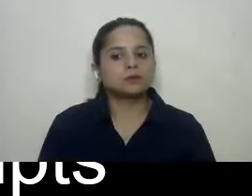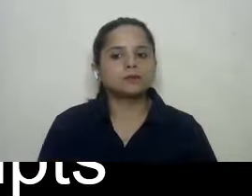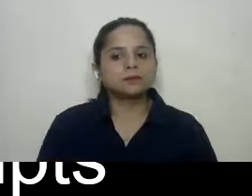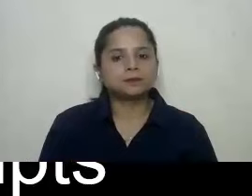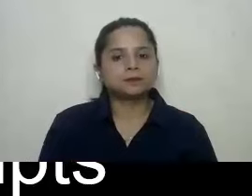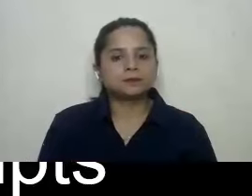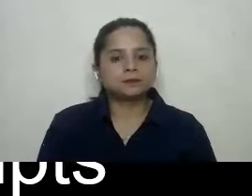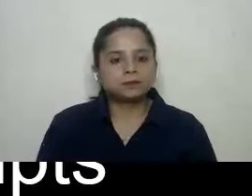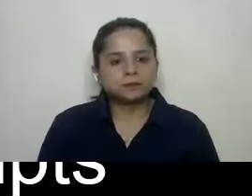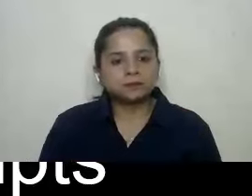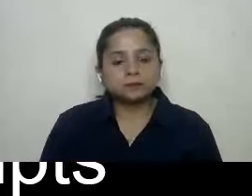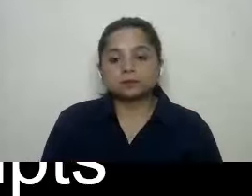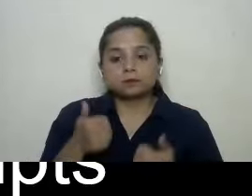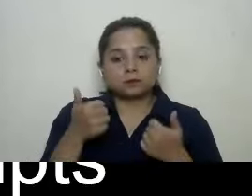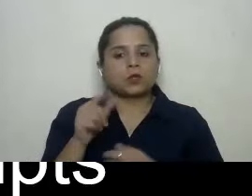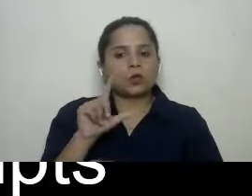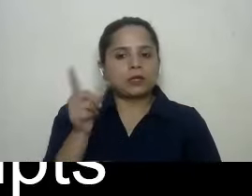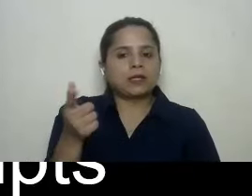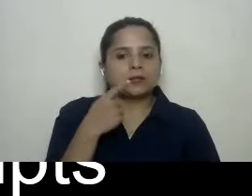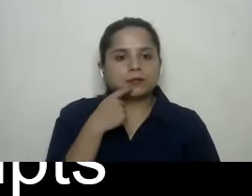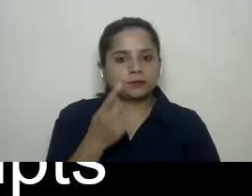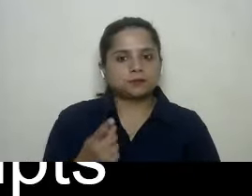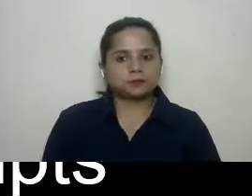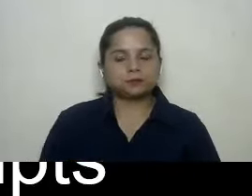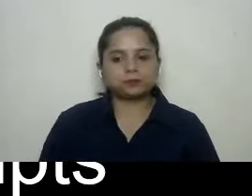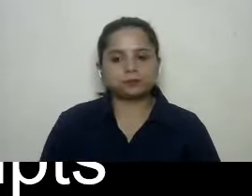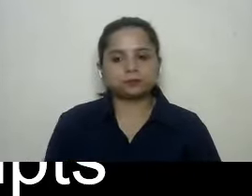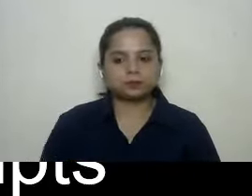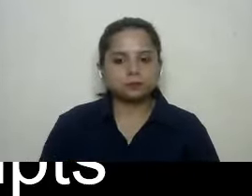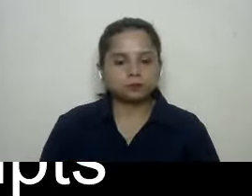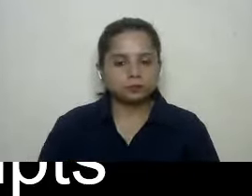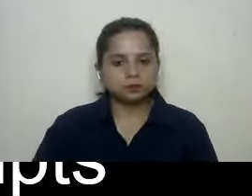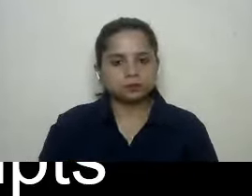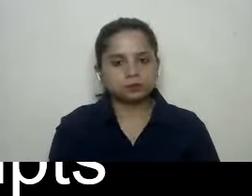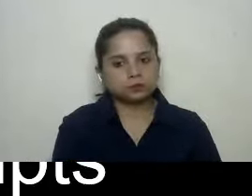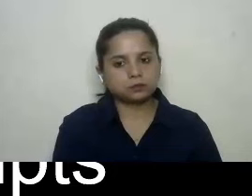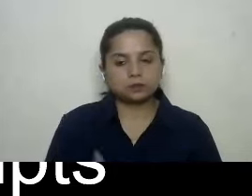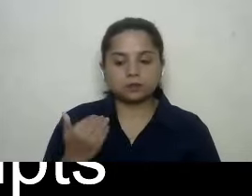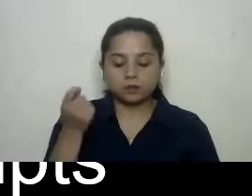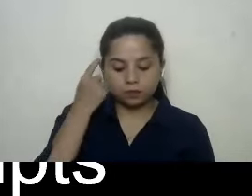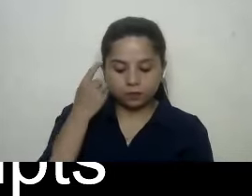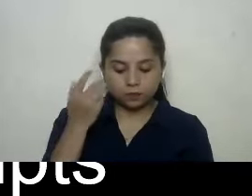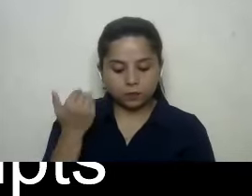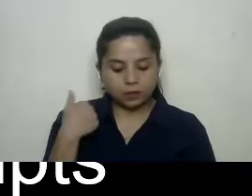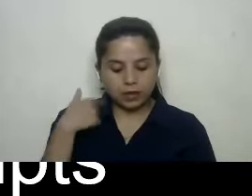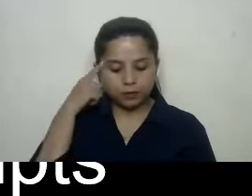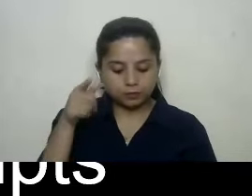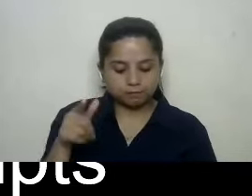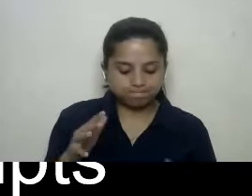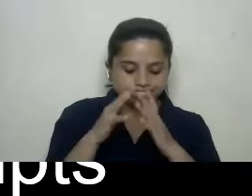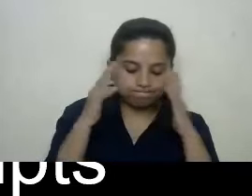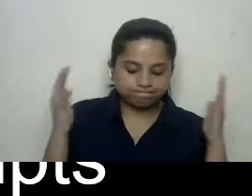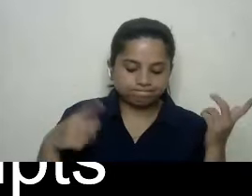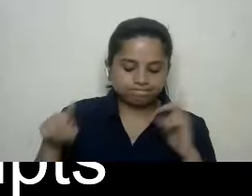So that would be later. And now let's check your understanding. I hope it's been a lot of me